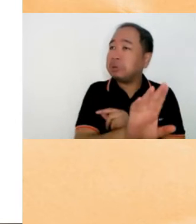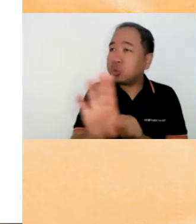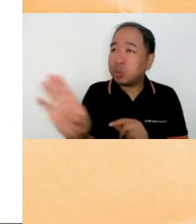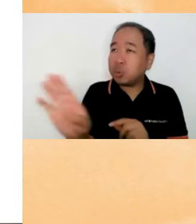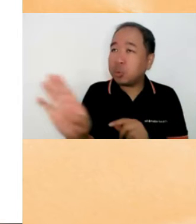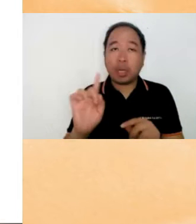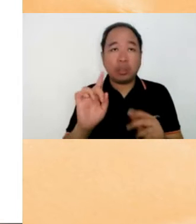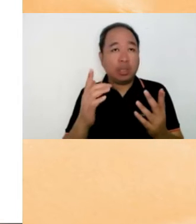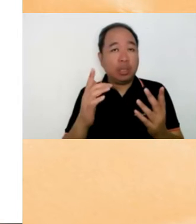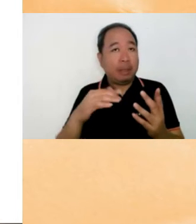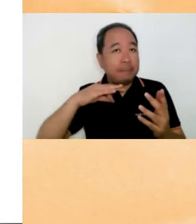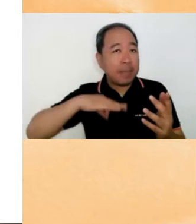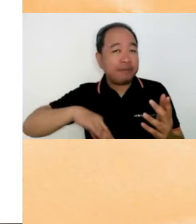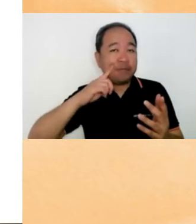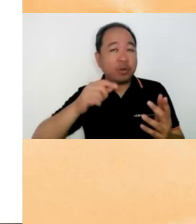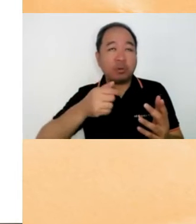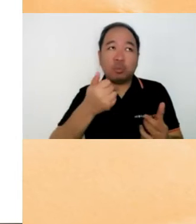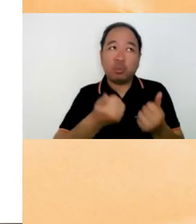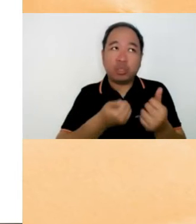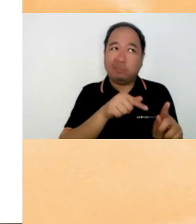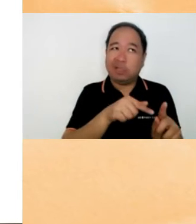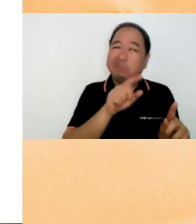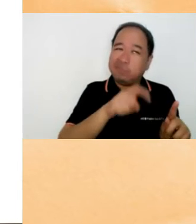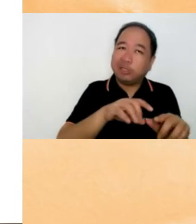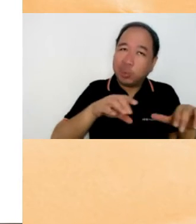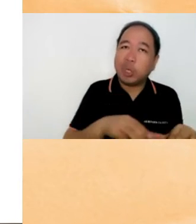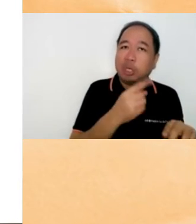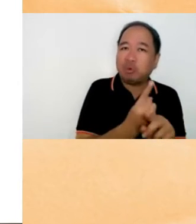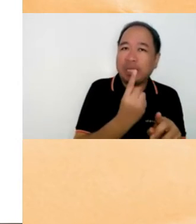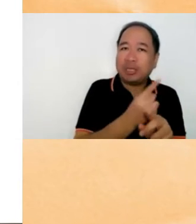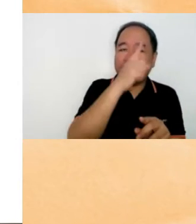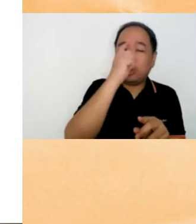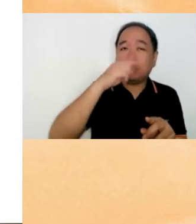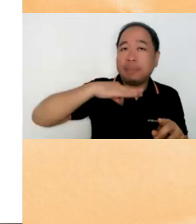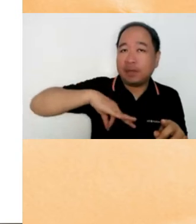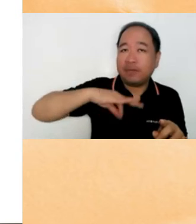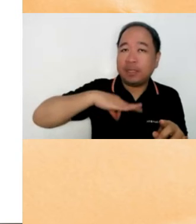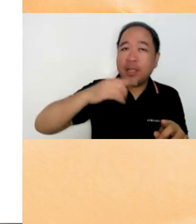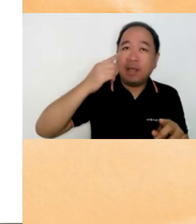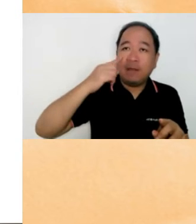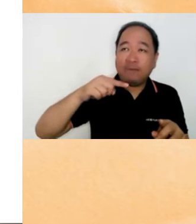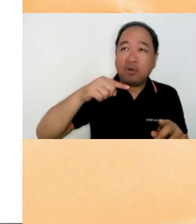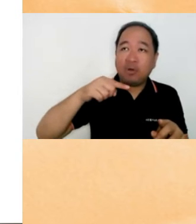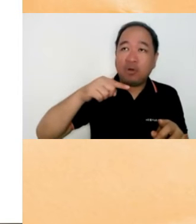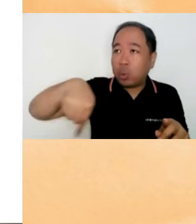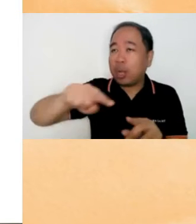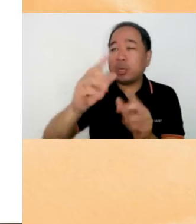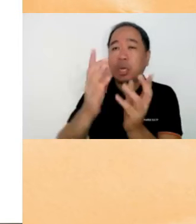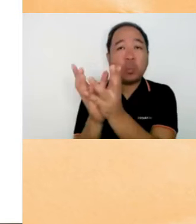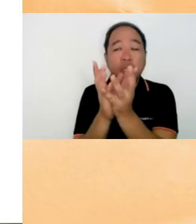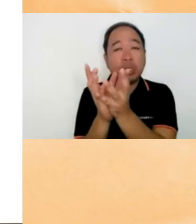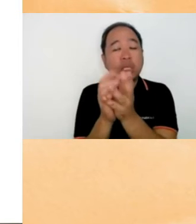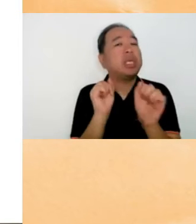things right because it is beneficial for society, can be taught very, very early,